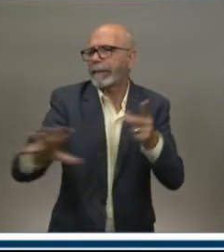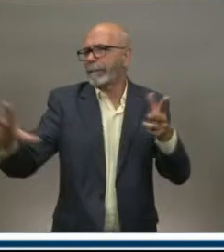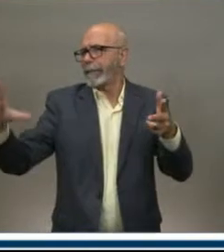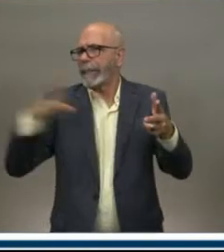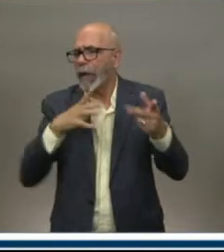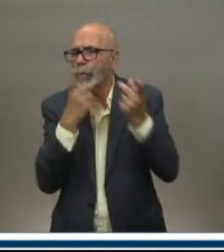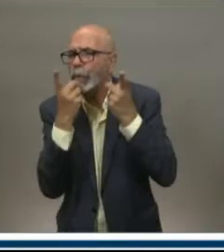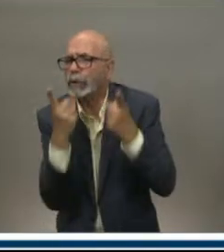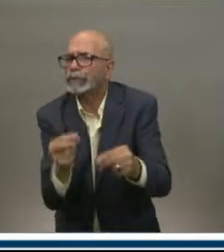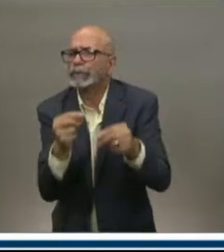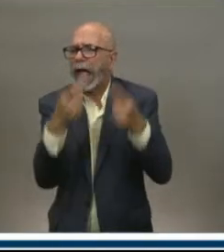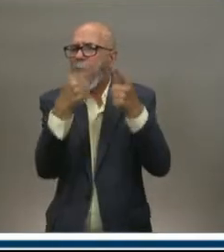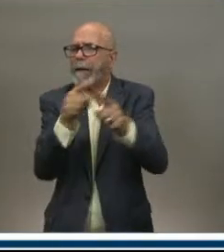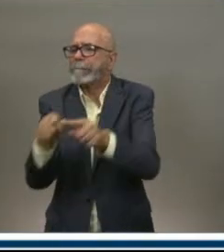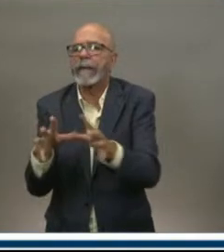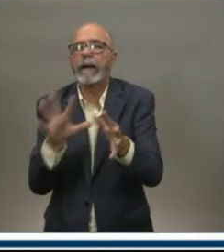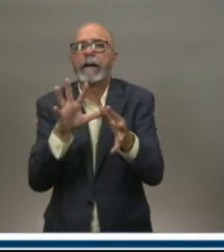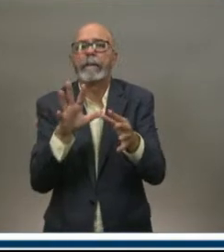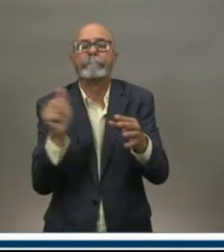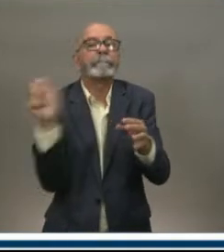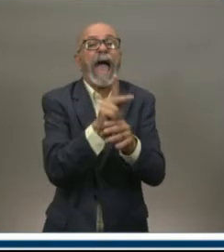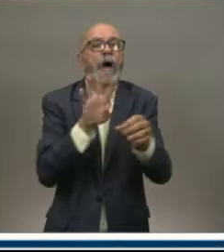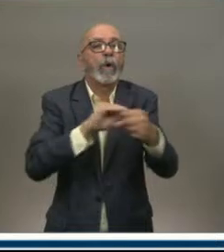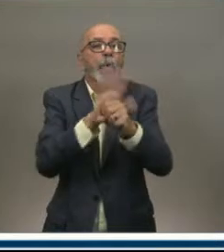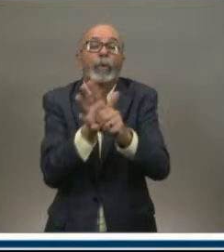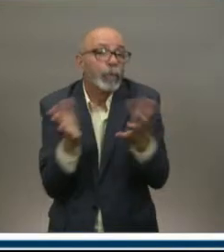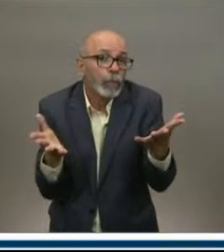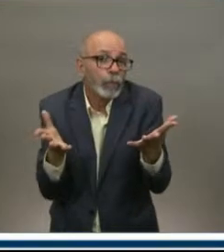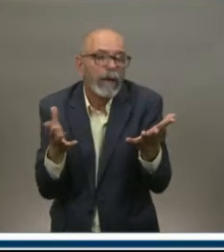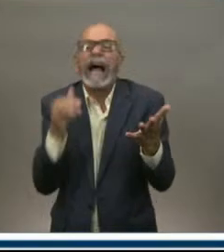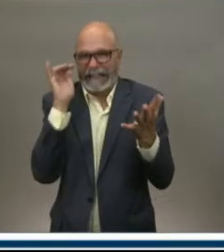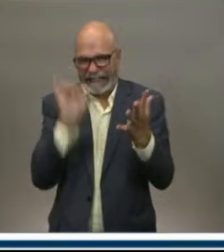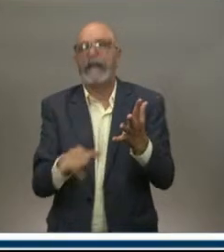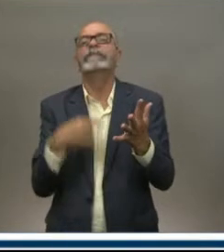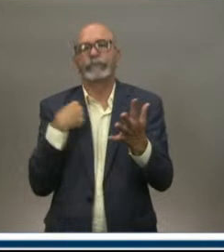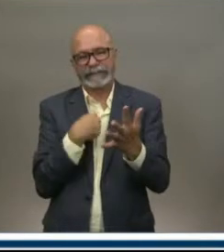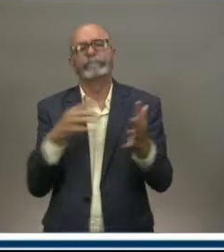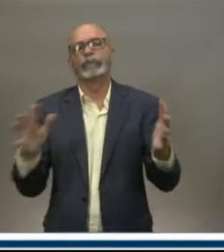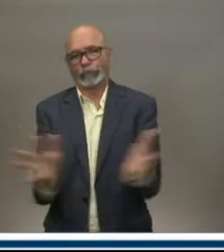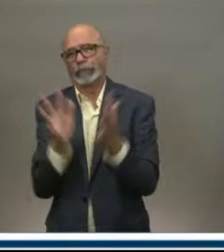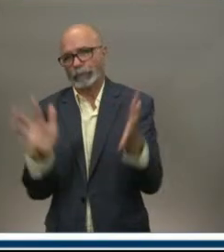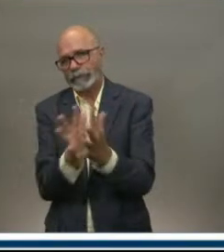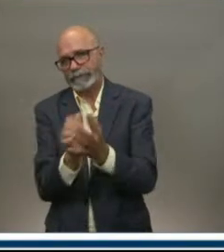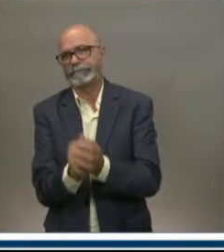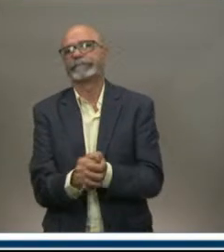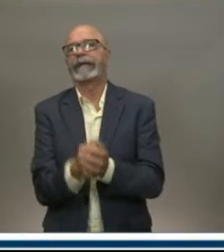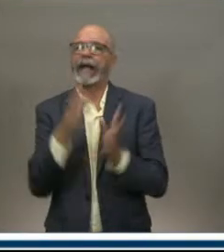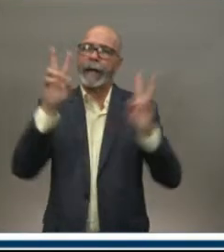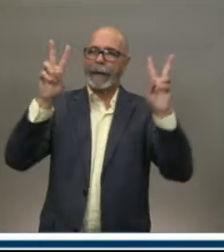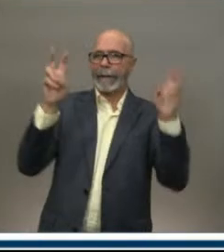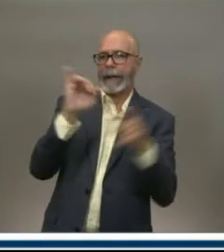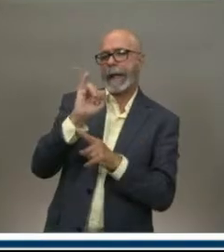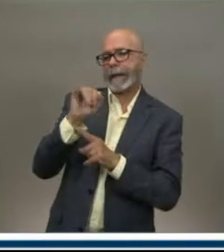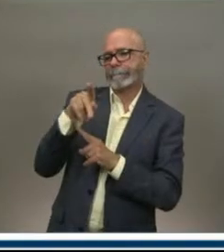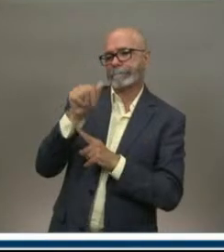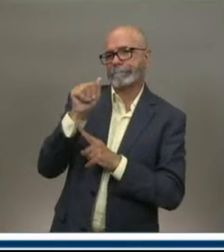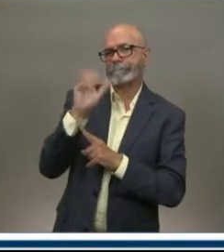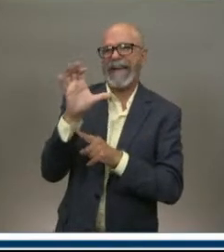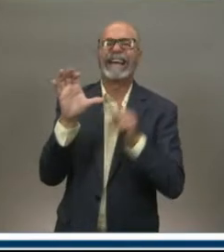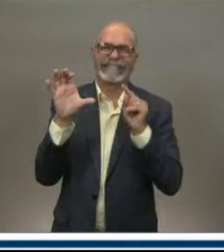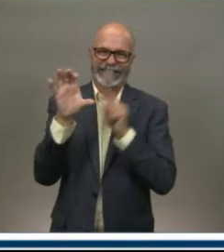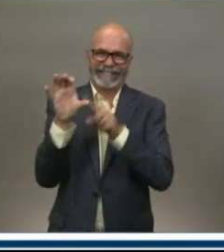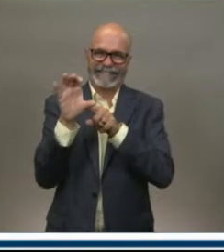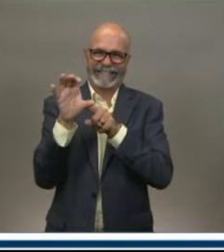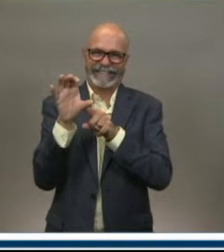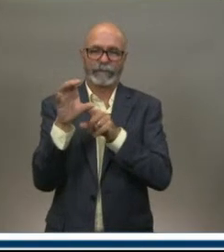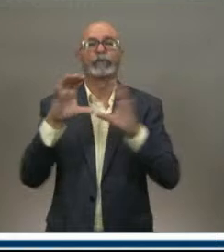of staying at that level of detail, really you see IPAC practitioners, really